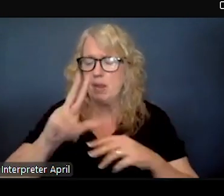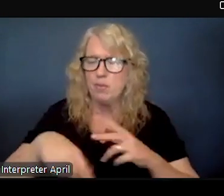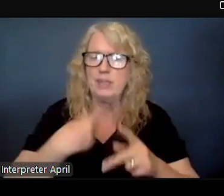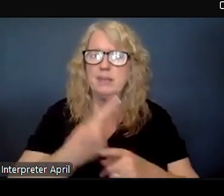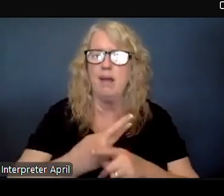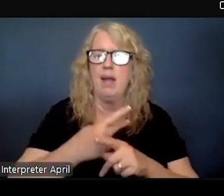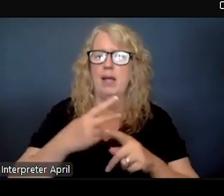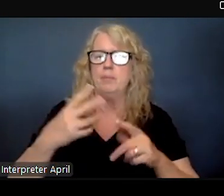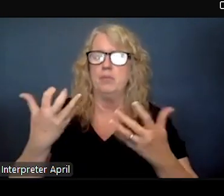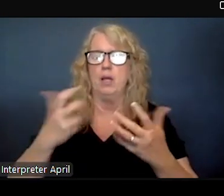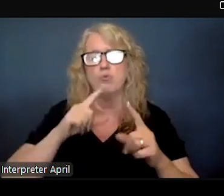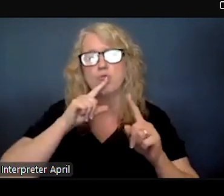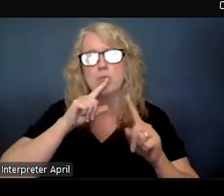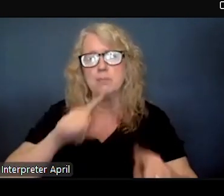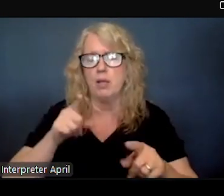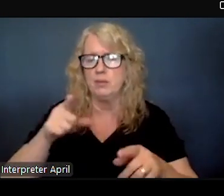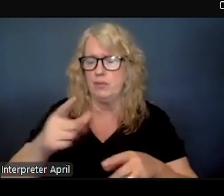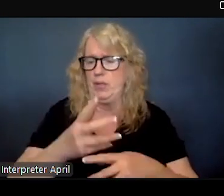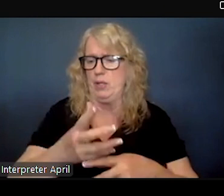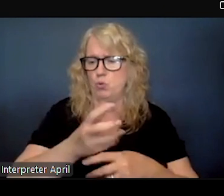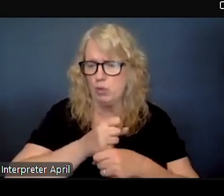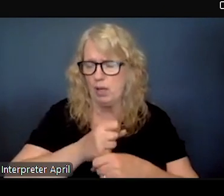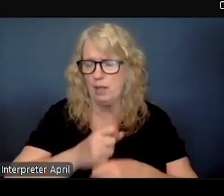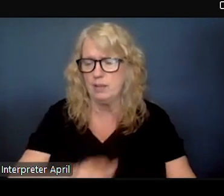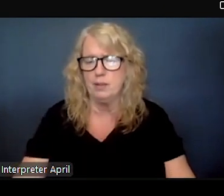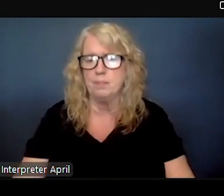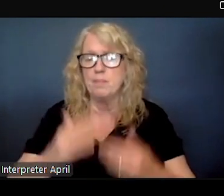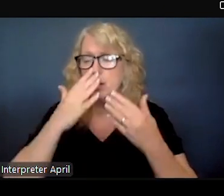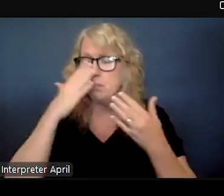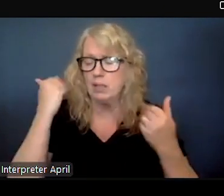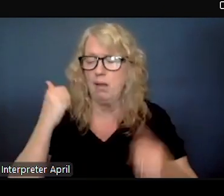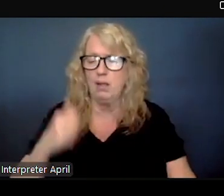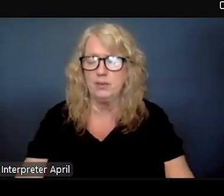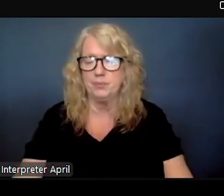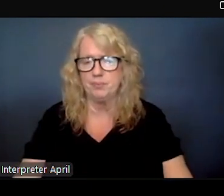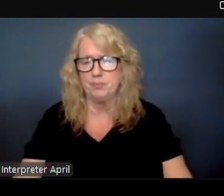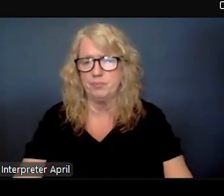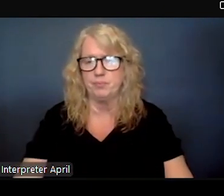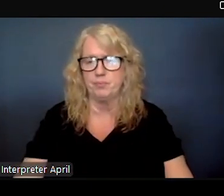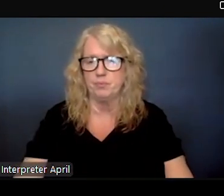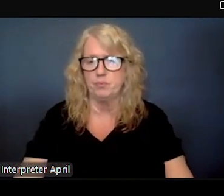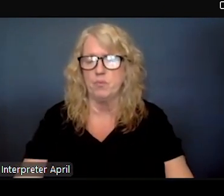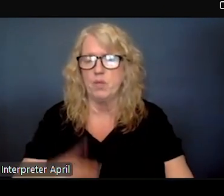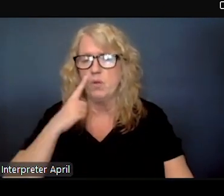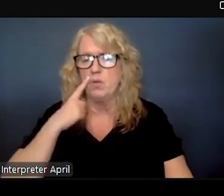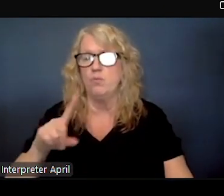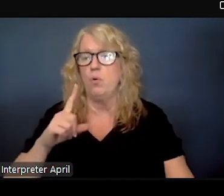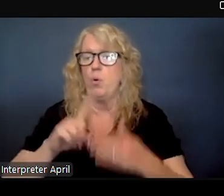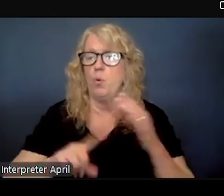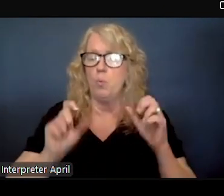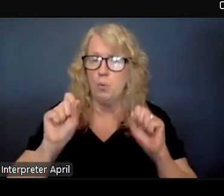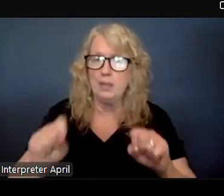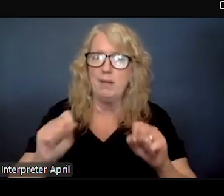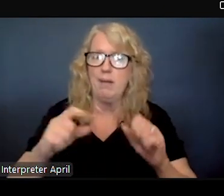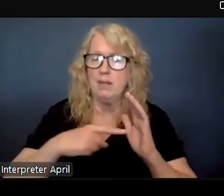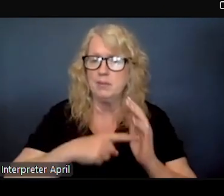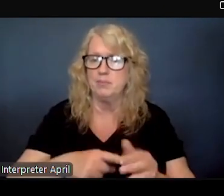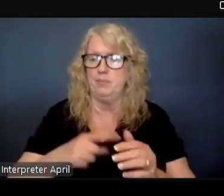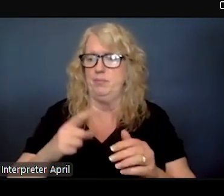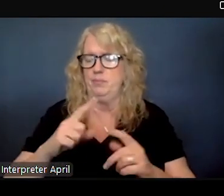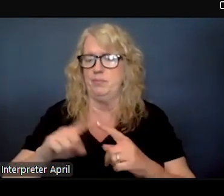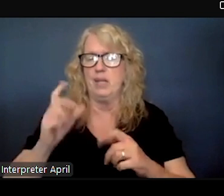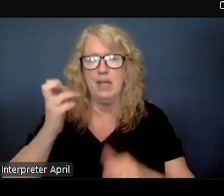of responses you get. Because of this, the upside for what it can deliver empirically